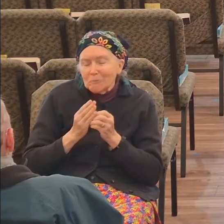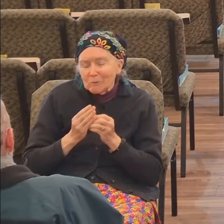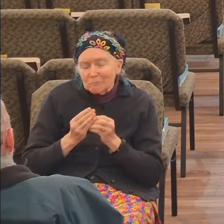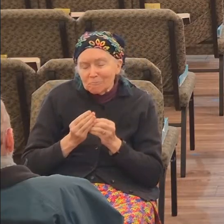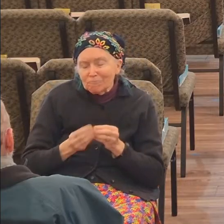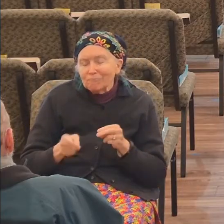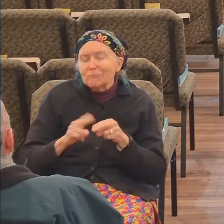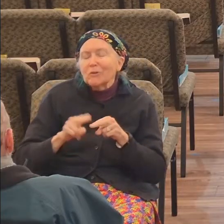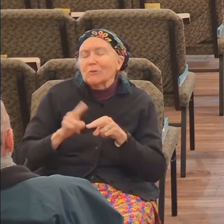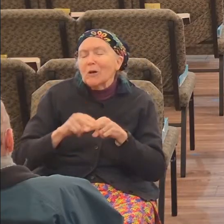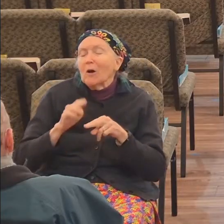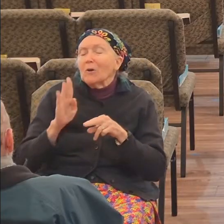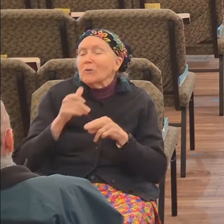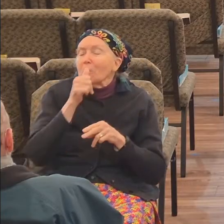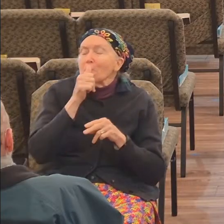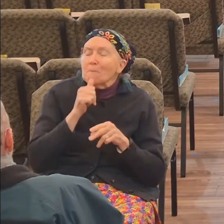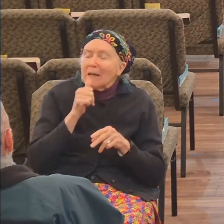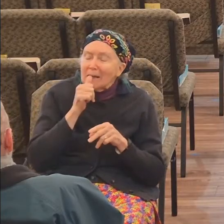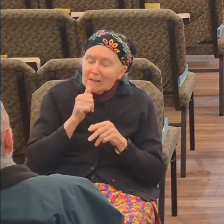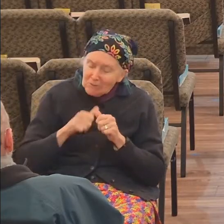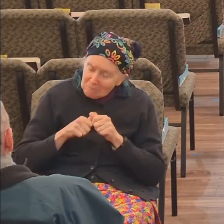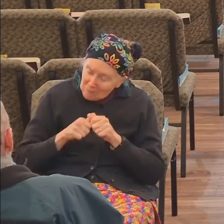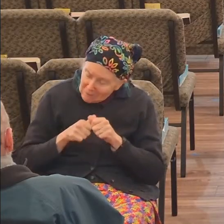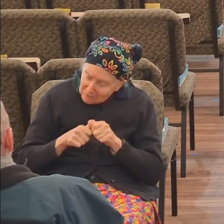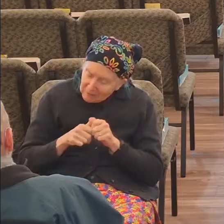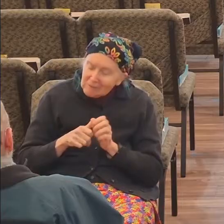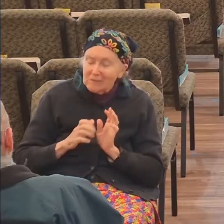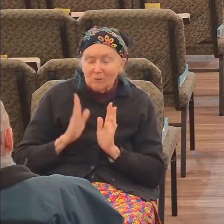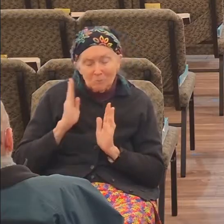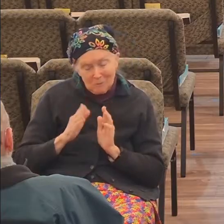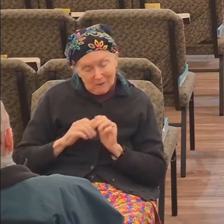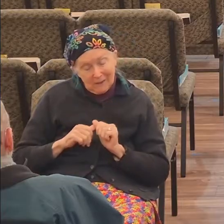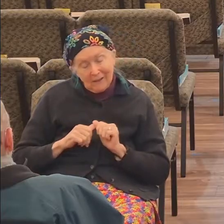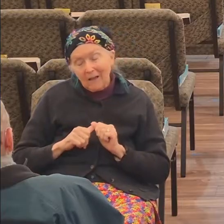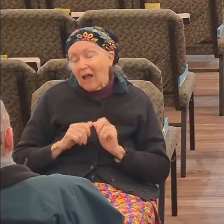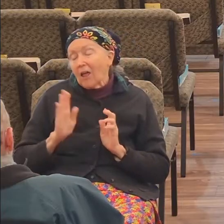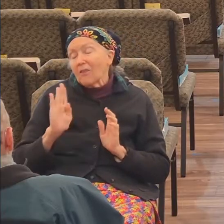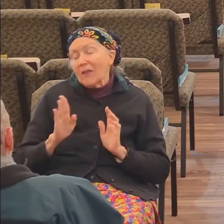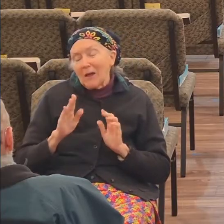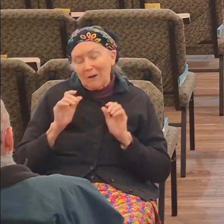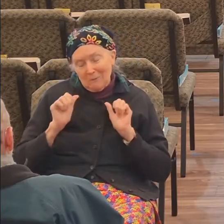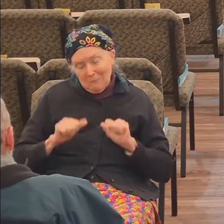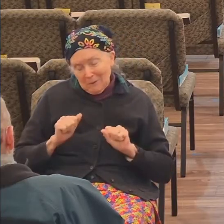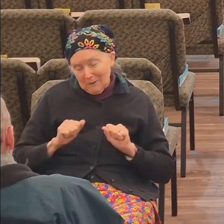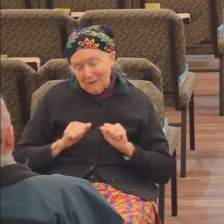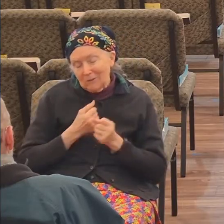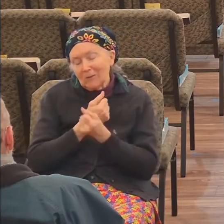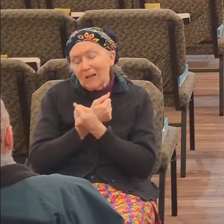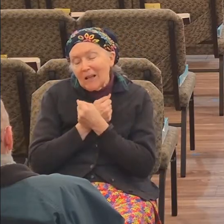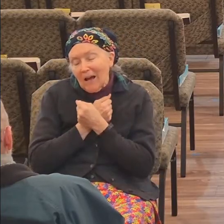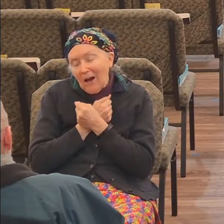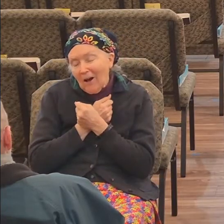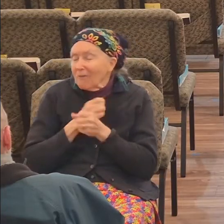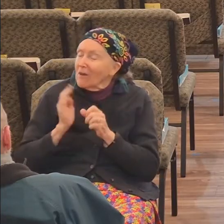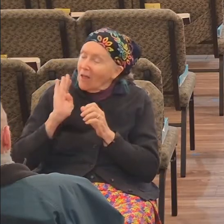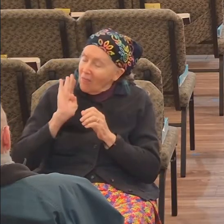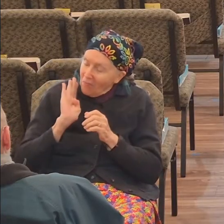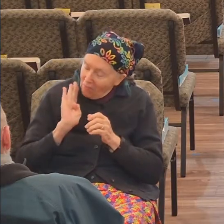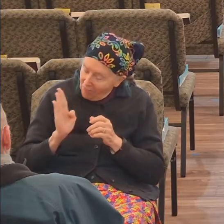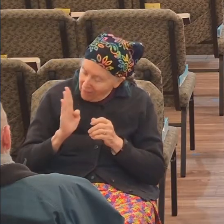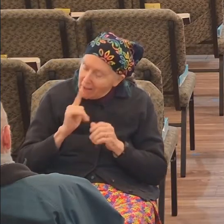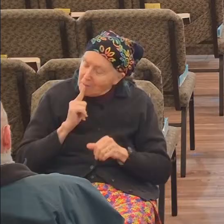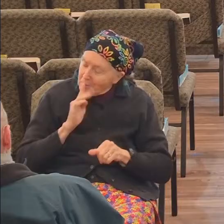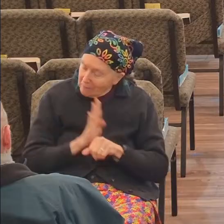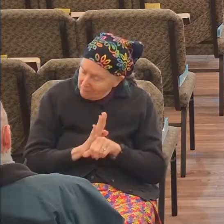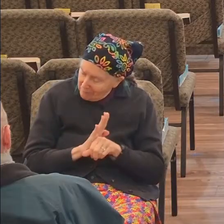perseverance will be steadfast, their capacity to love, that their commitment to community